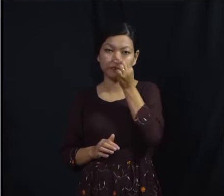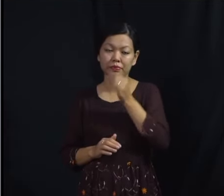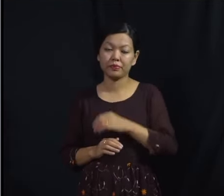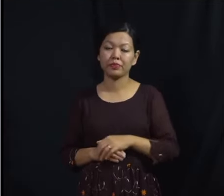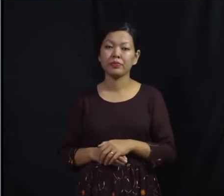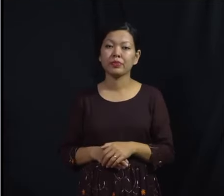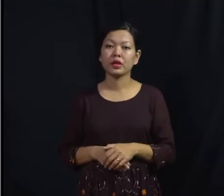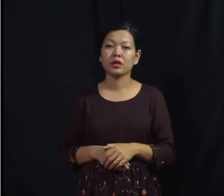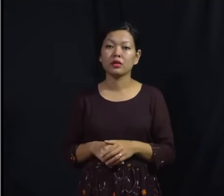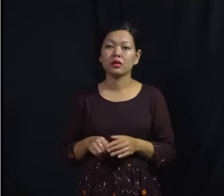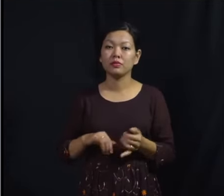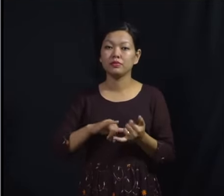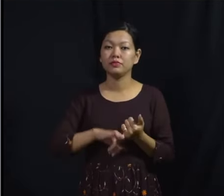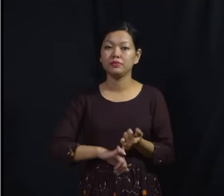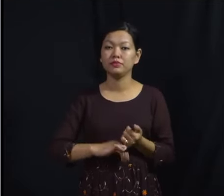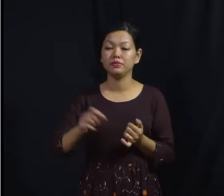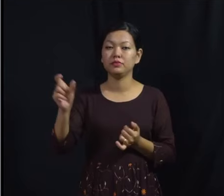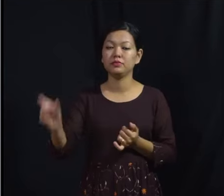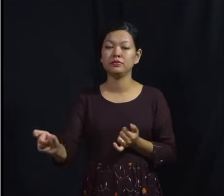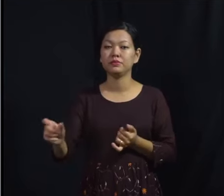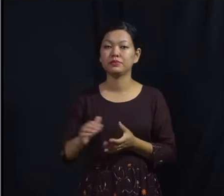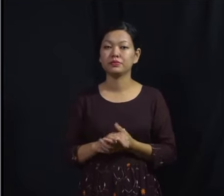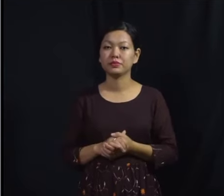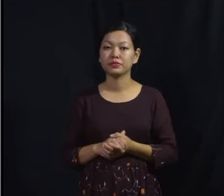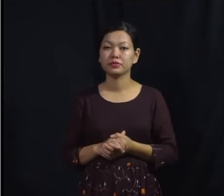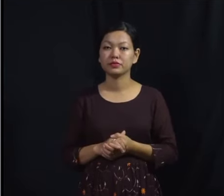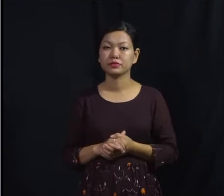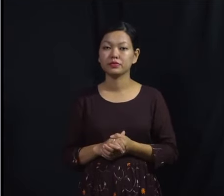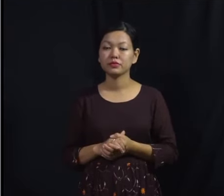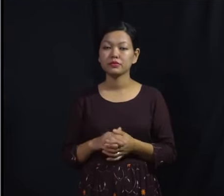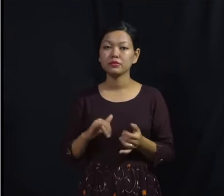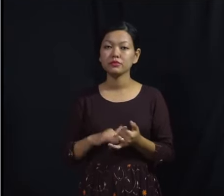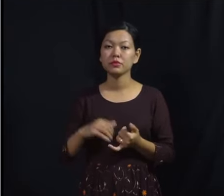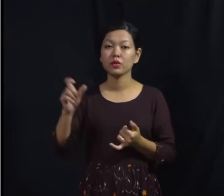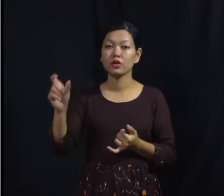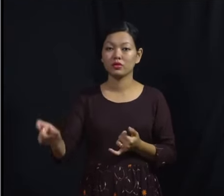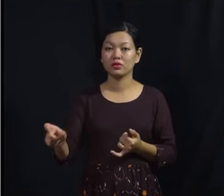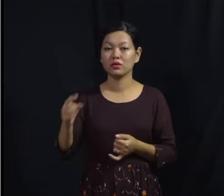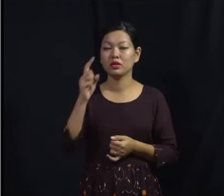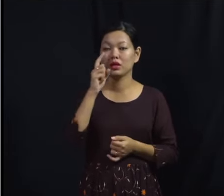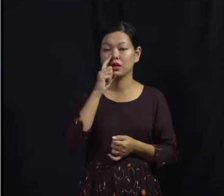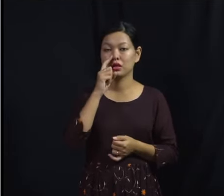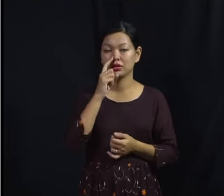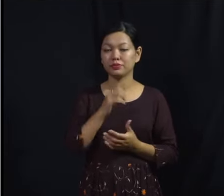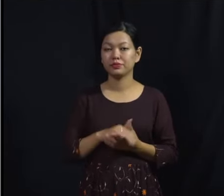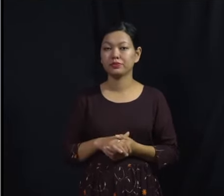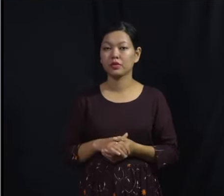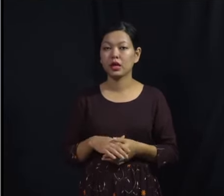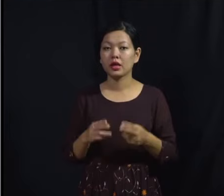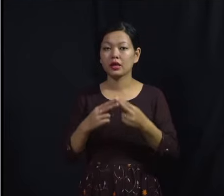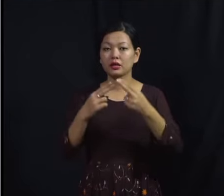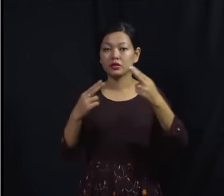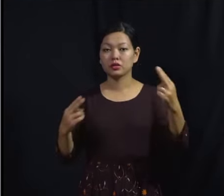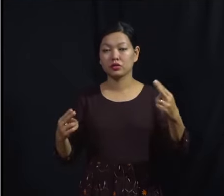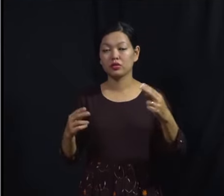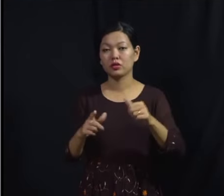So our heroine or the protagonist, that is the main character in the story, is a girl child, a young girl child, and the story